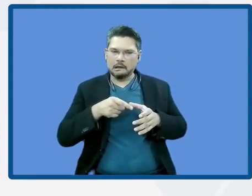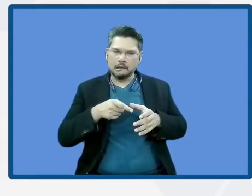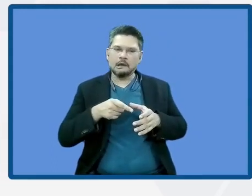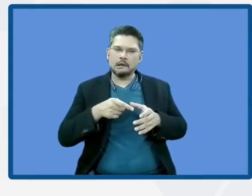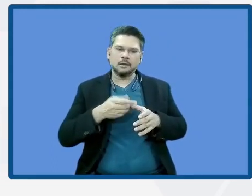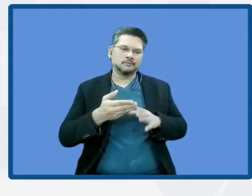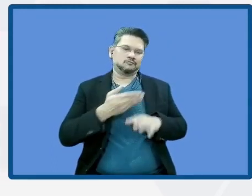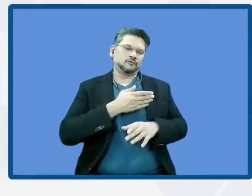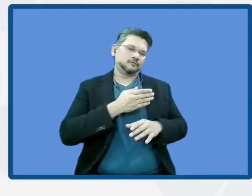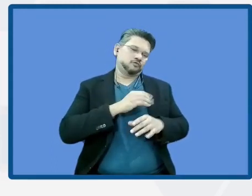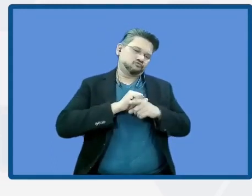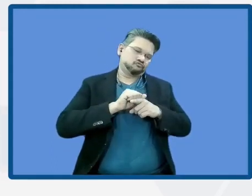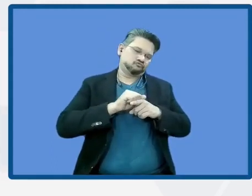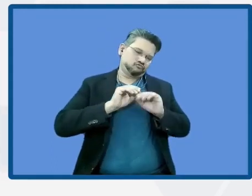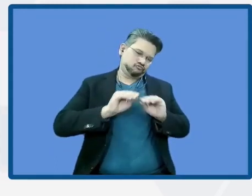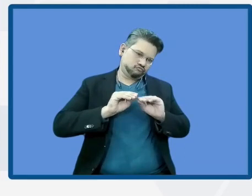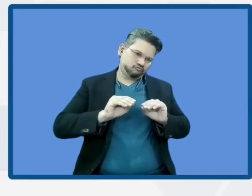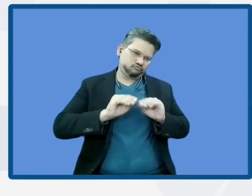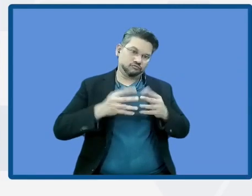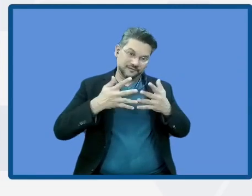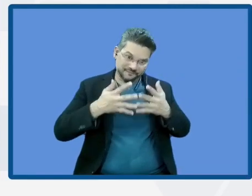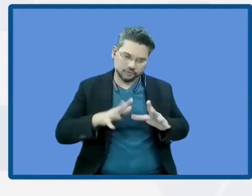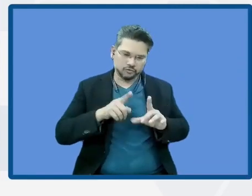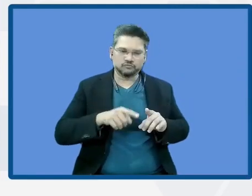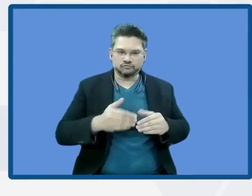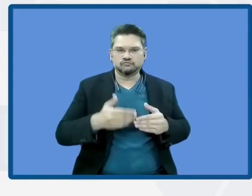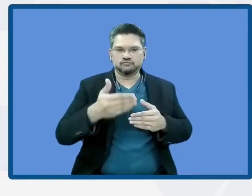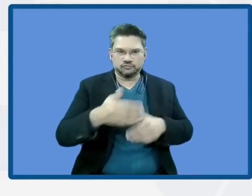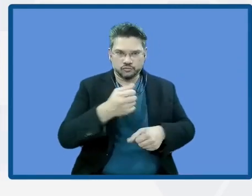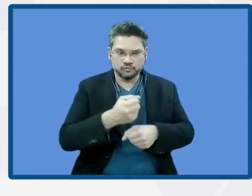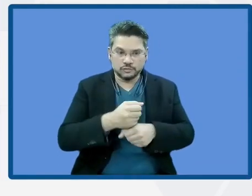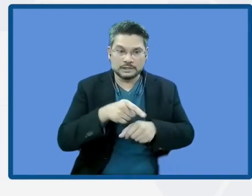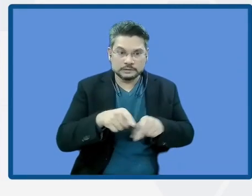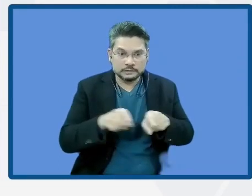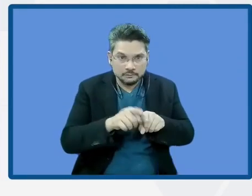institution, but who are also connected to